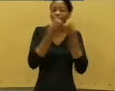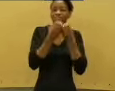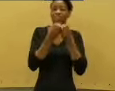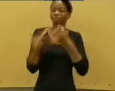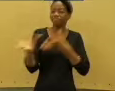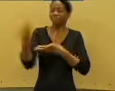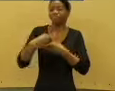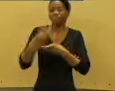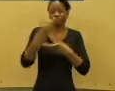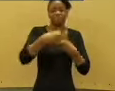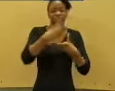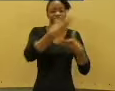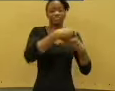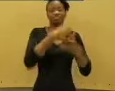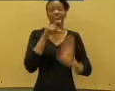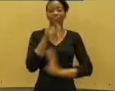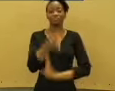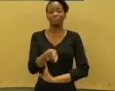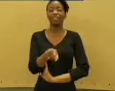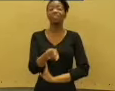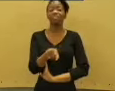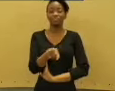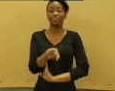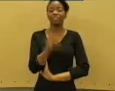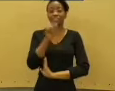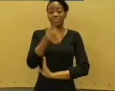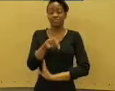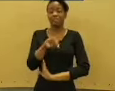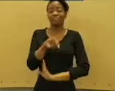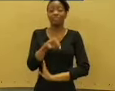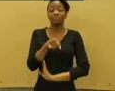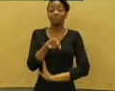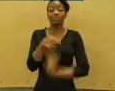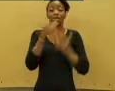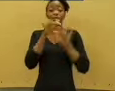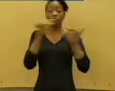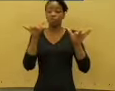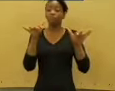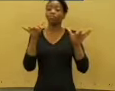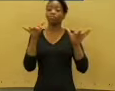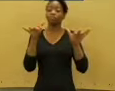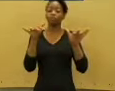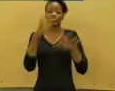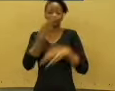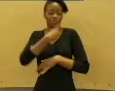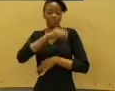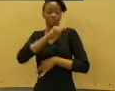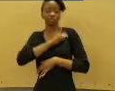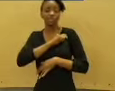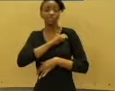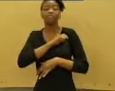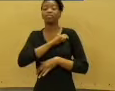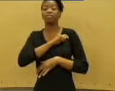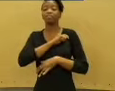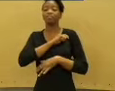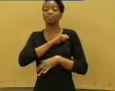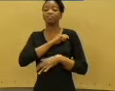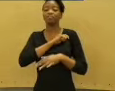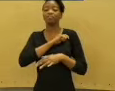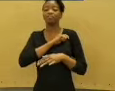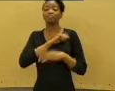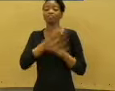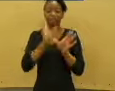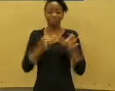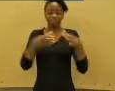It's something that has kind of just been taken up by people who are working within transformation initiatives within